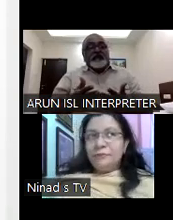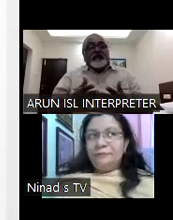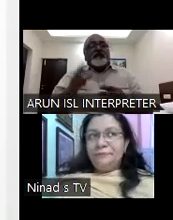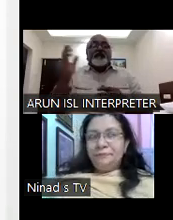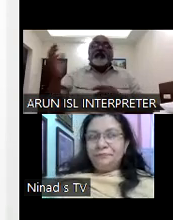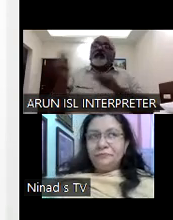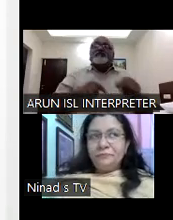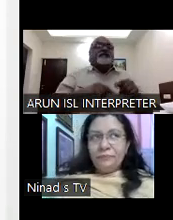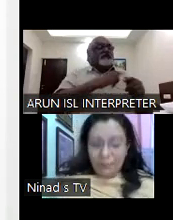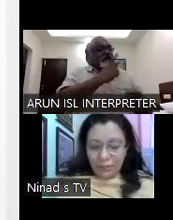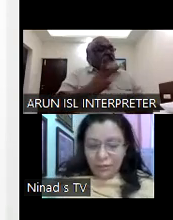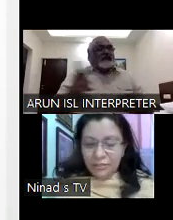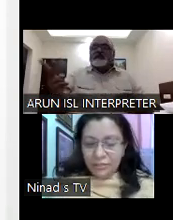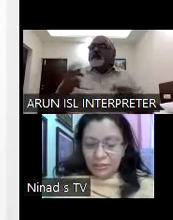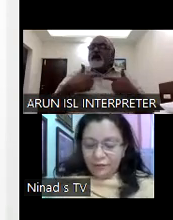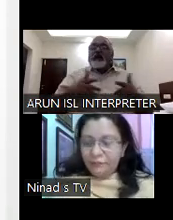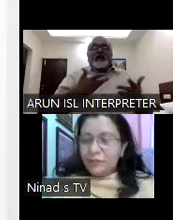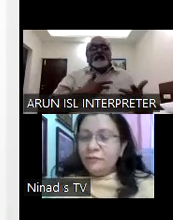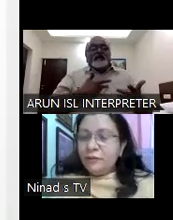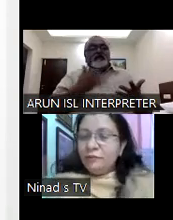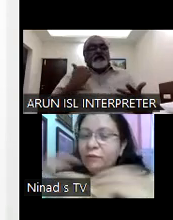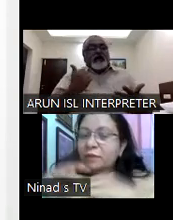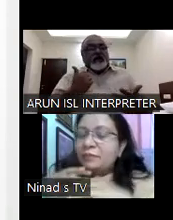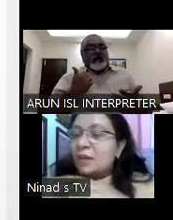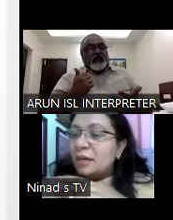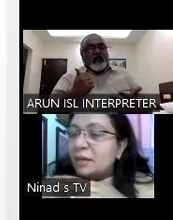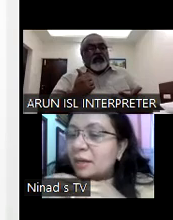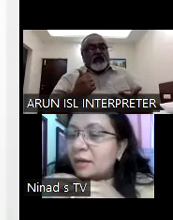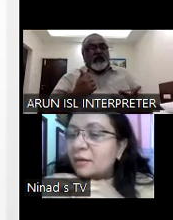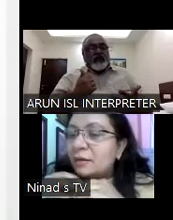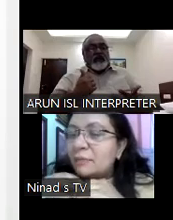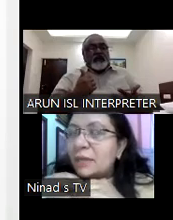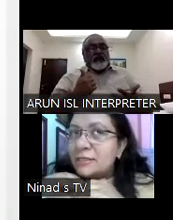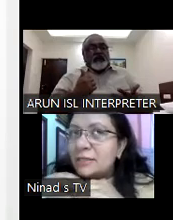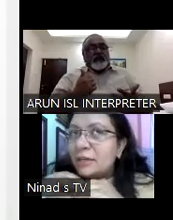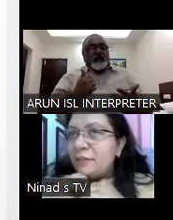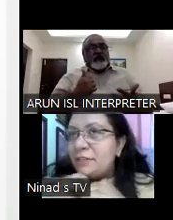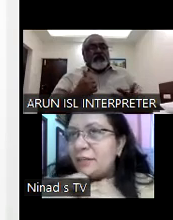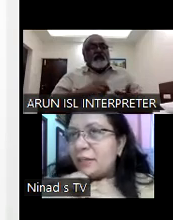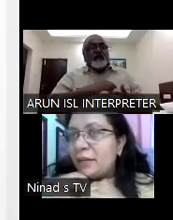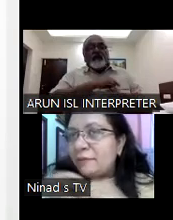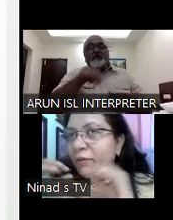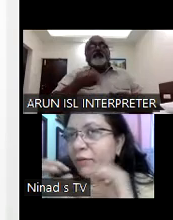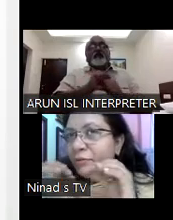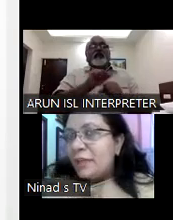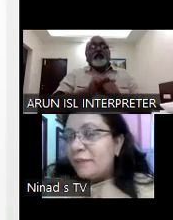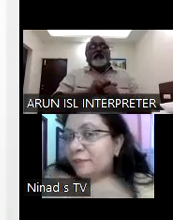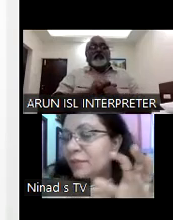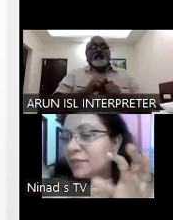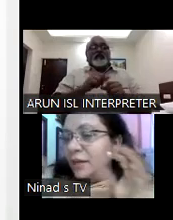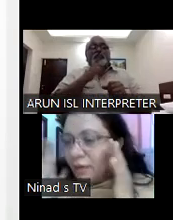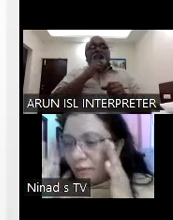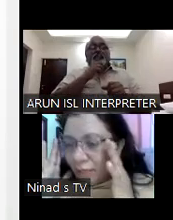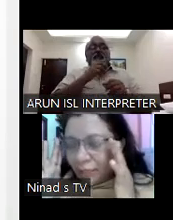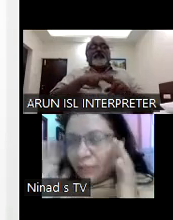because because we worked with the karkhana maliks, and we said that, and we got to know that everyone